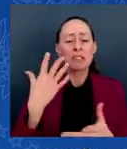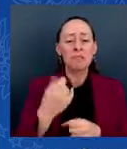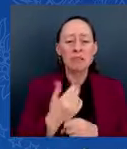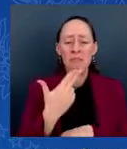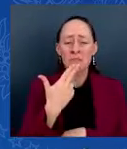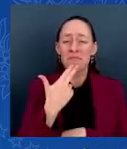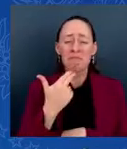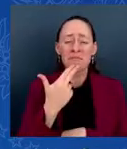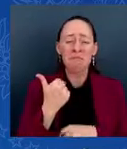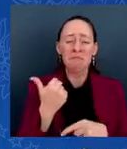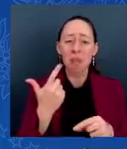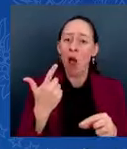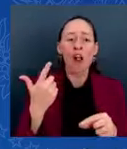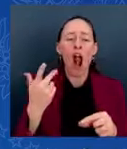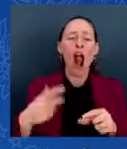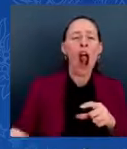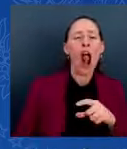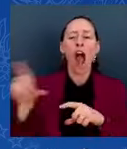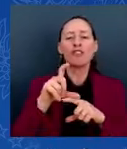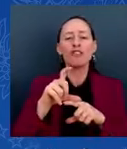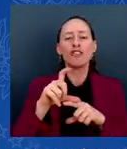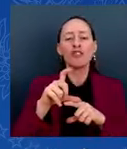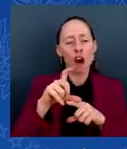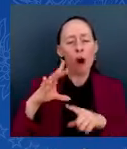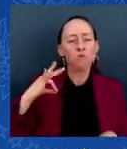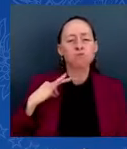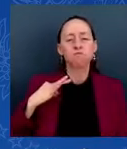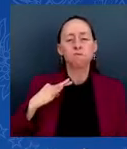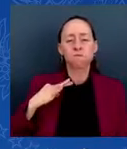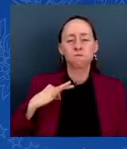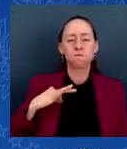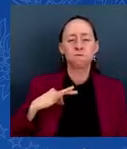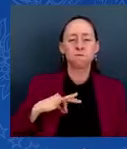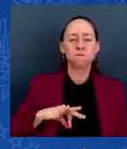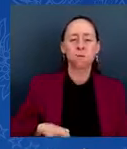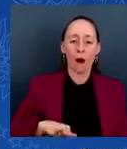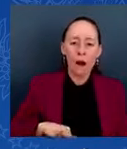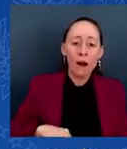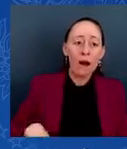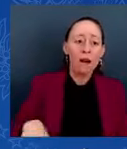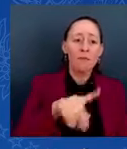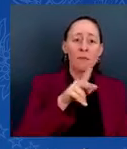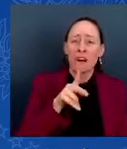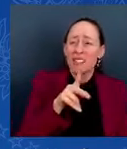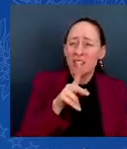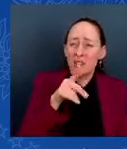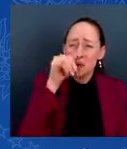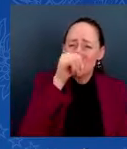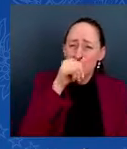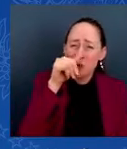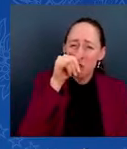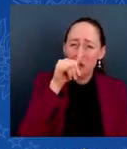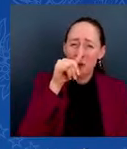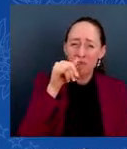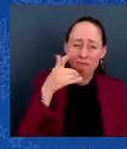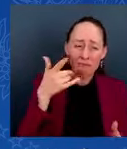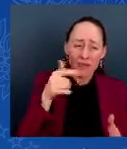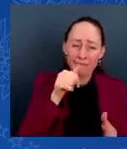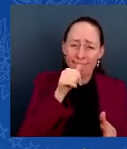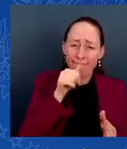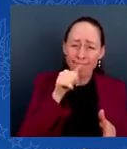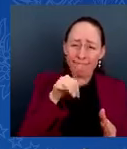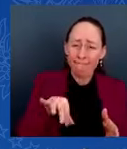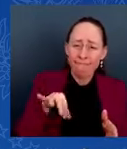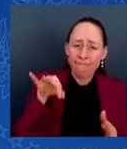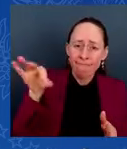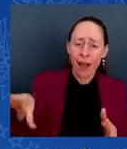And millions of Americans have suffered as a result. My entire career, I have worked to hold bad actors accountable and lower the